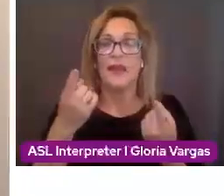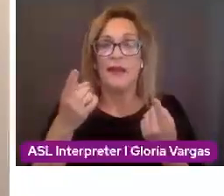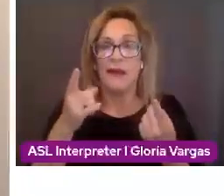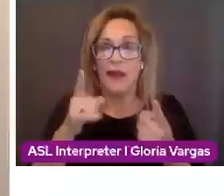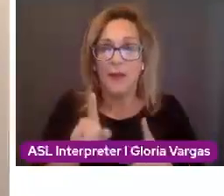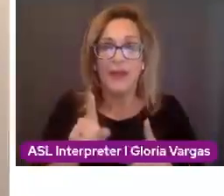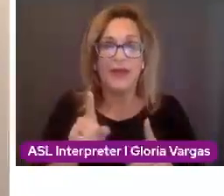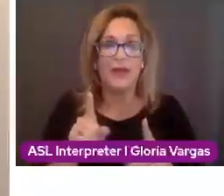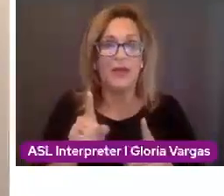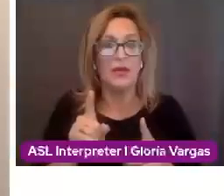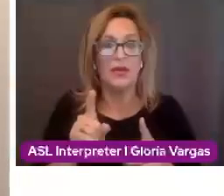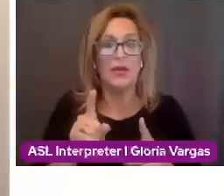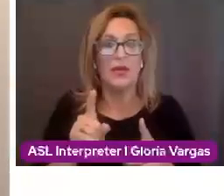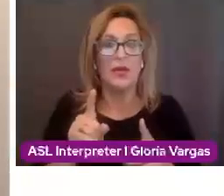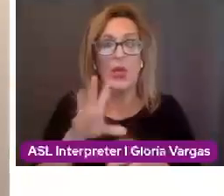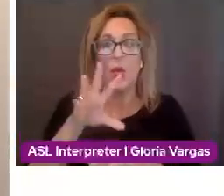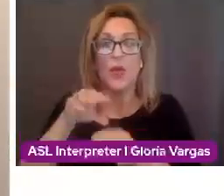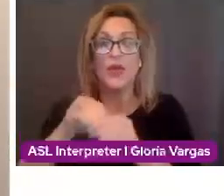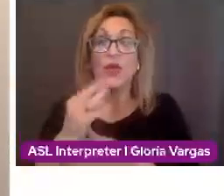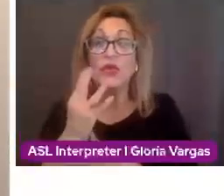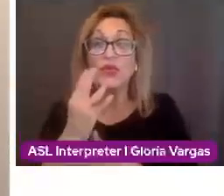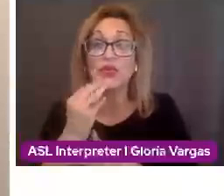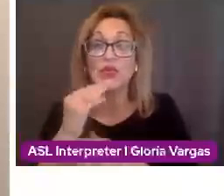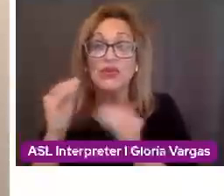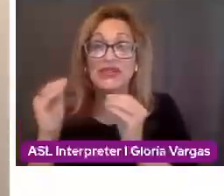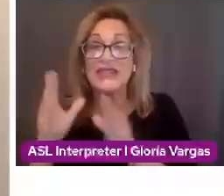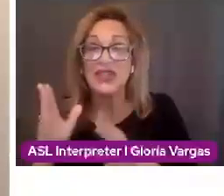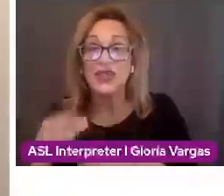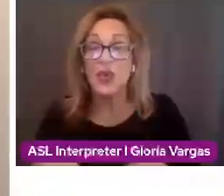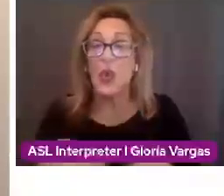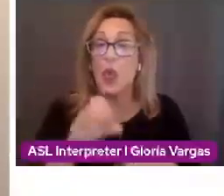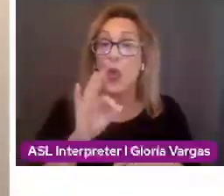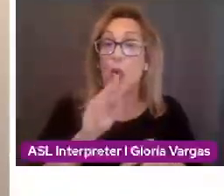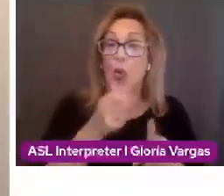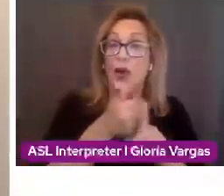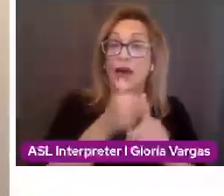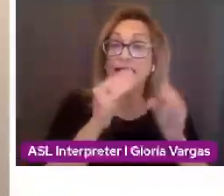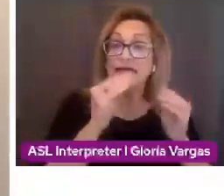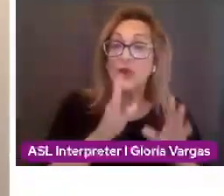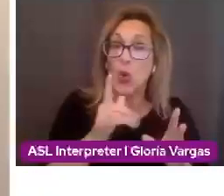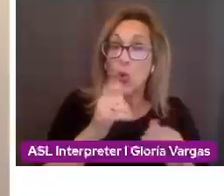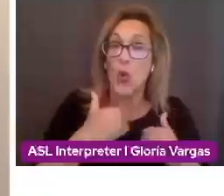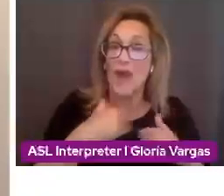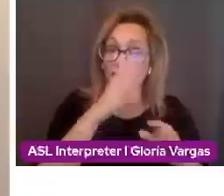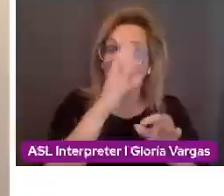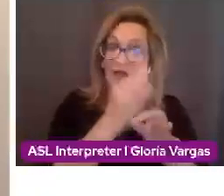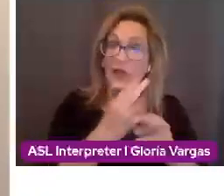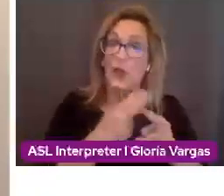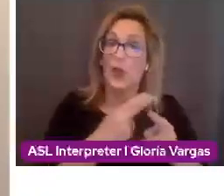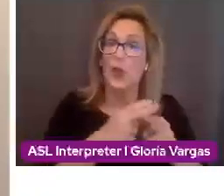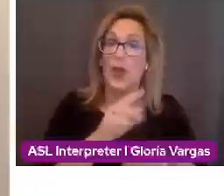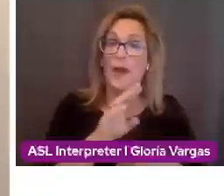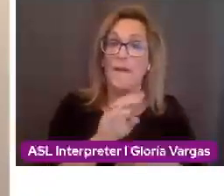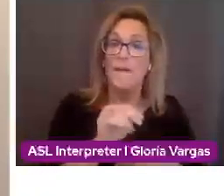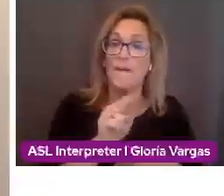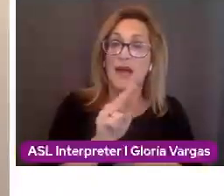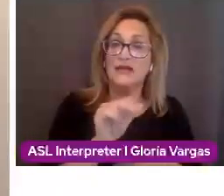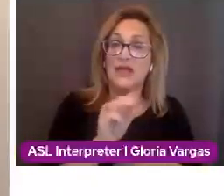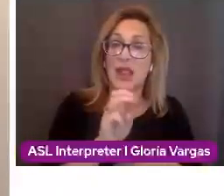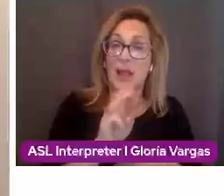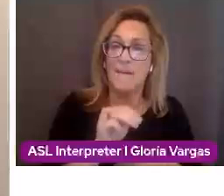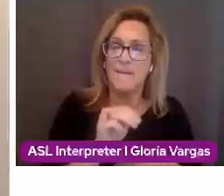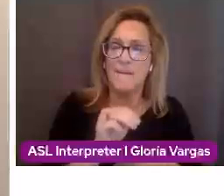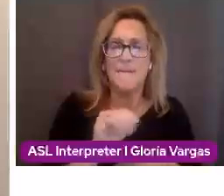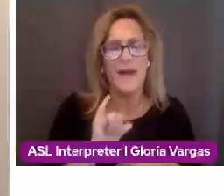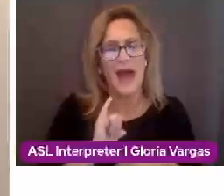with a Jewish teacher or a Muslim teacher or a teacher of any other faith, I have my suspicions that the Supreme